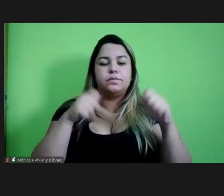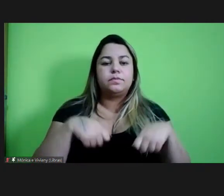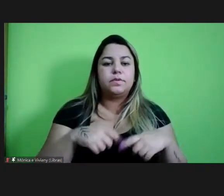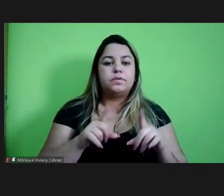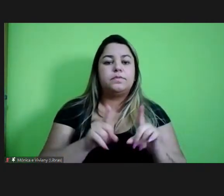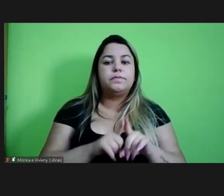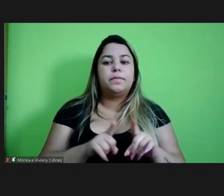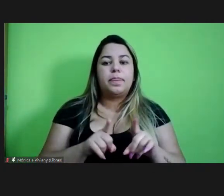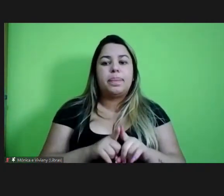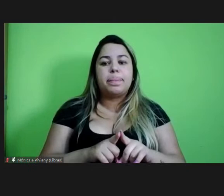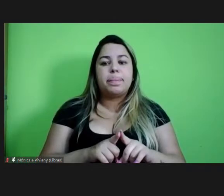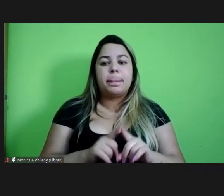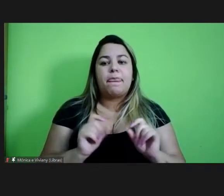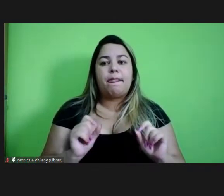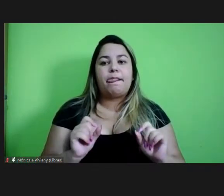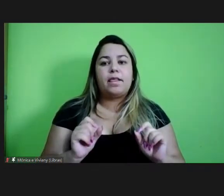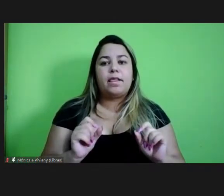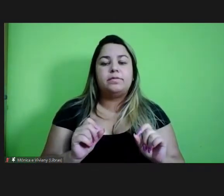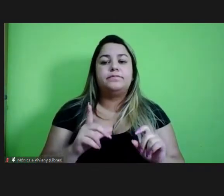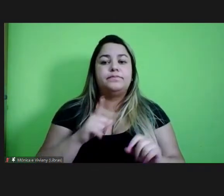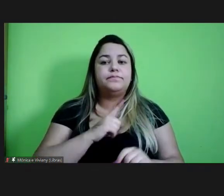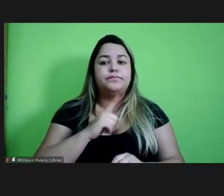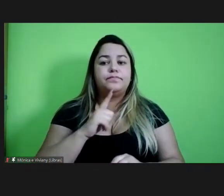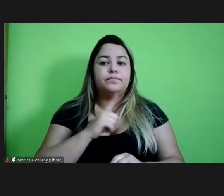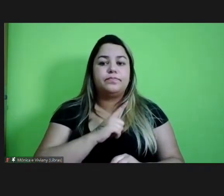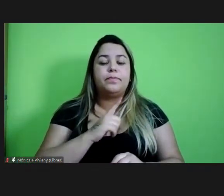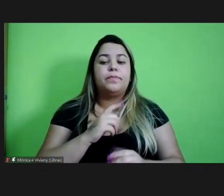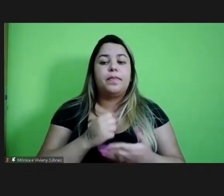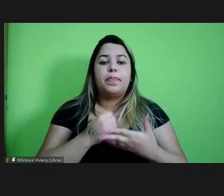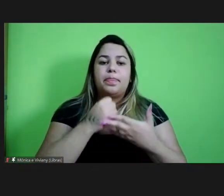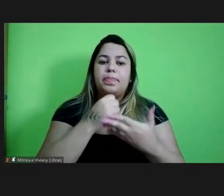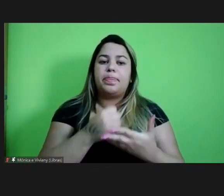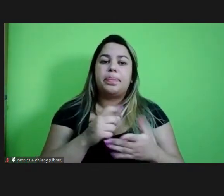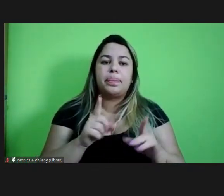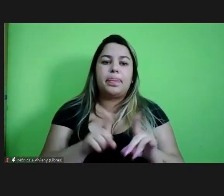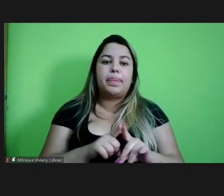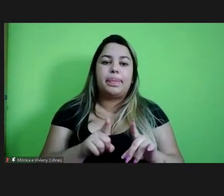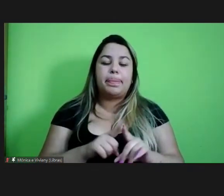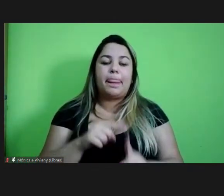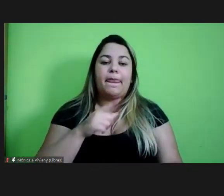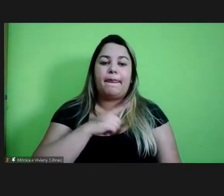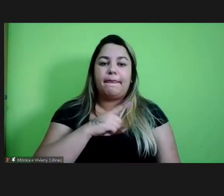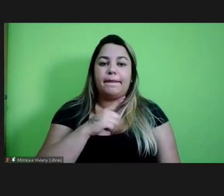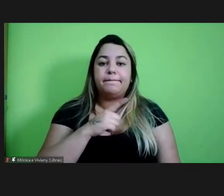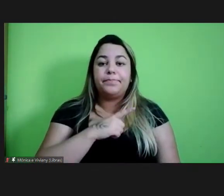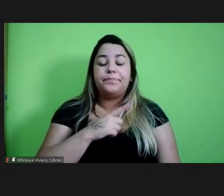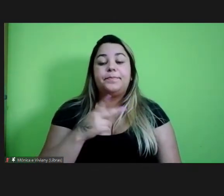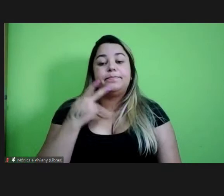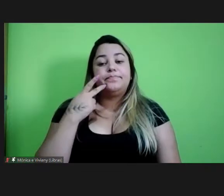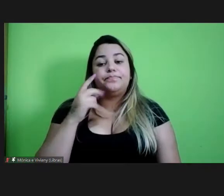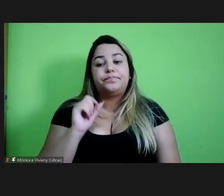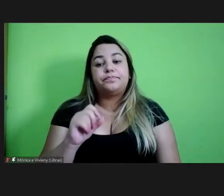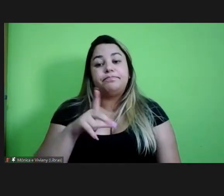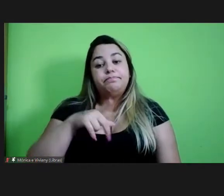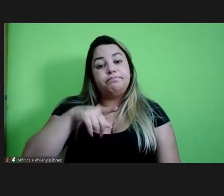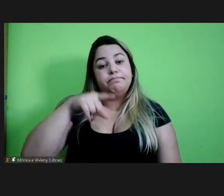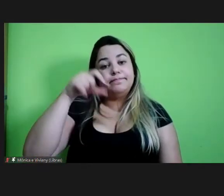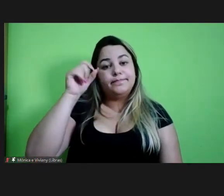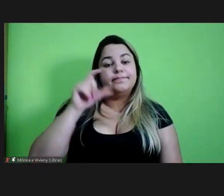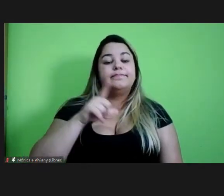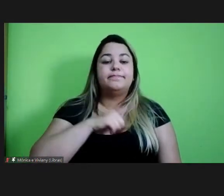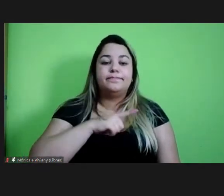notice their necessities and where they inhabit, and the offers that they have so that they can have